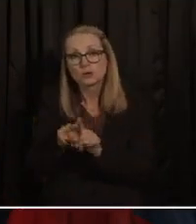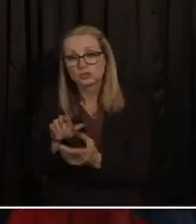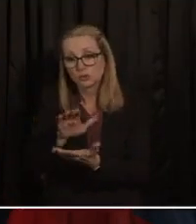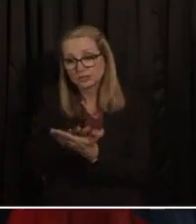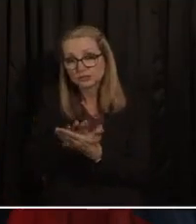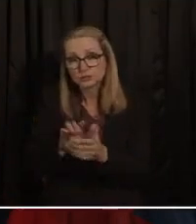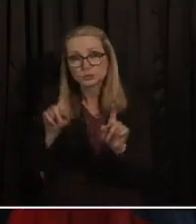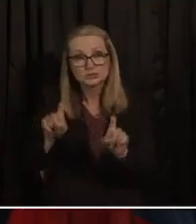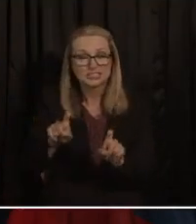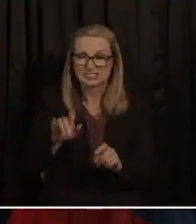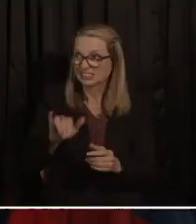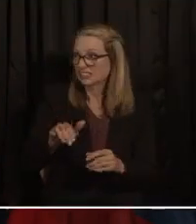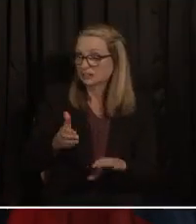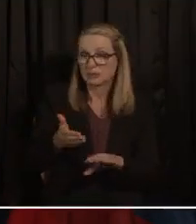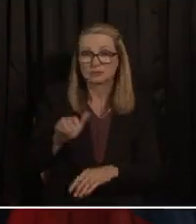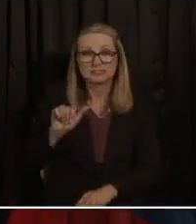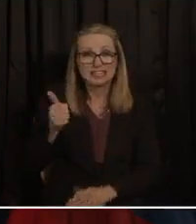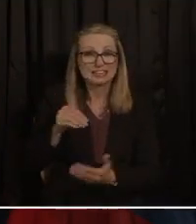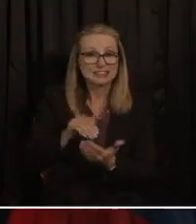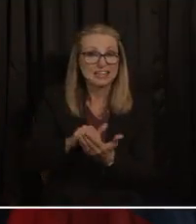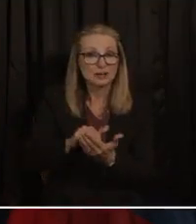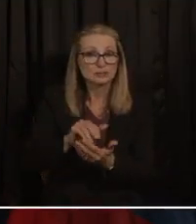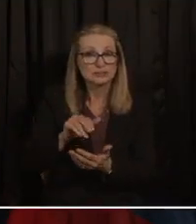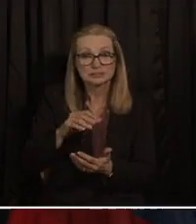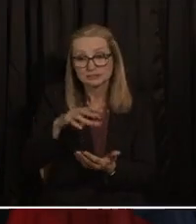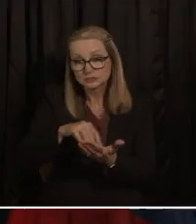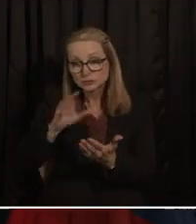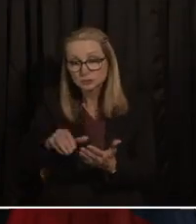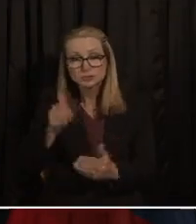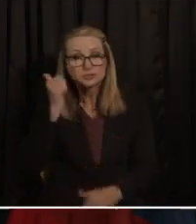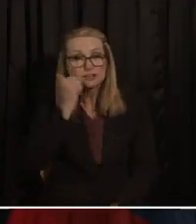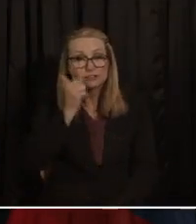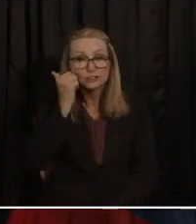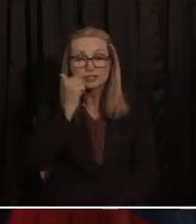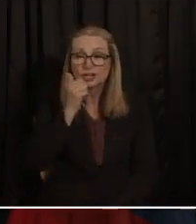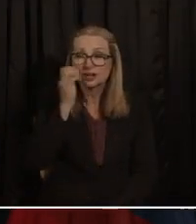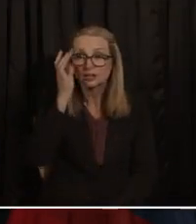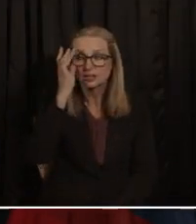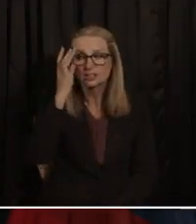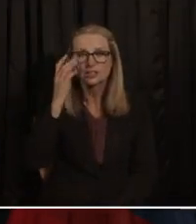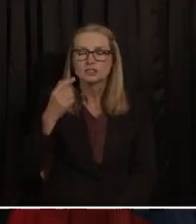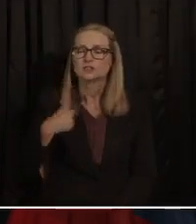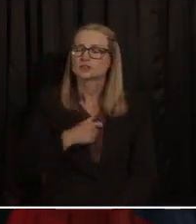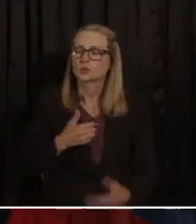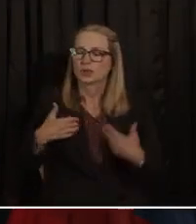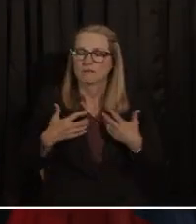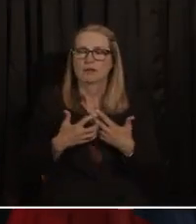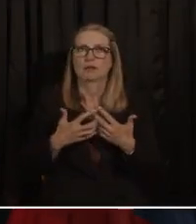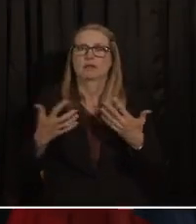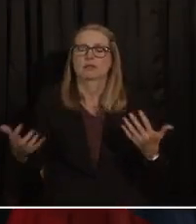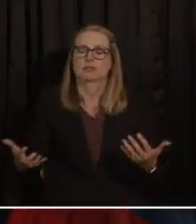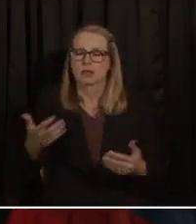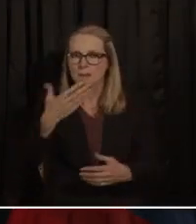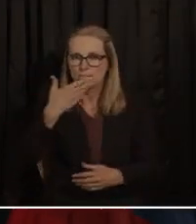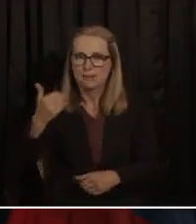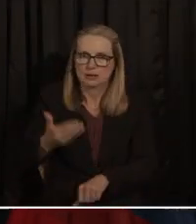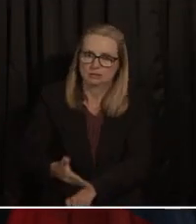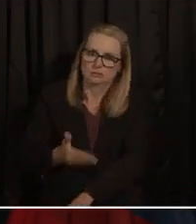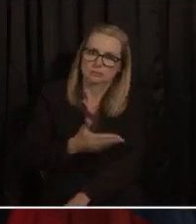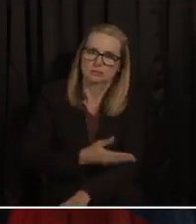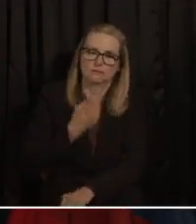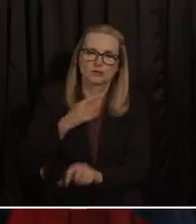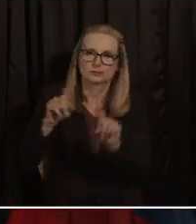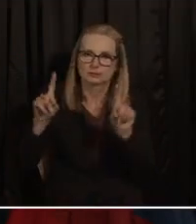tens of thousands each day, and the really a much better state of testing to help prevent the spread